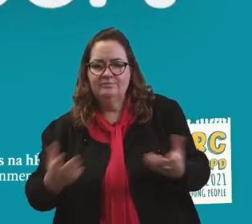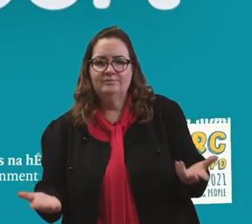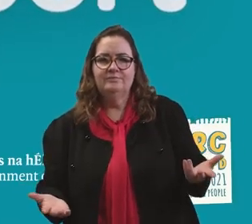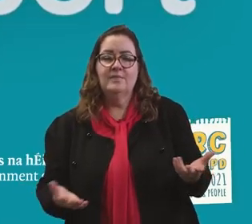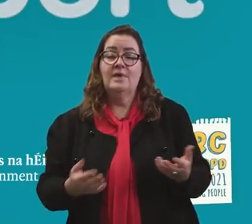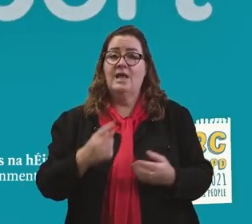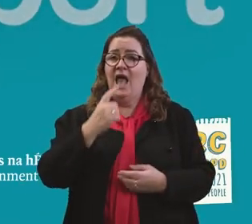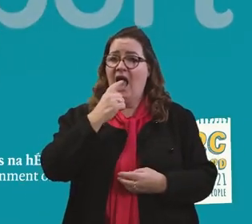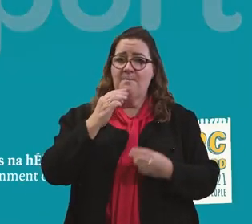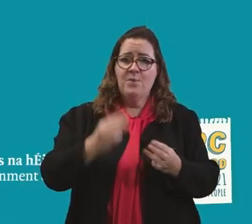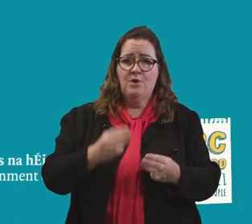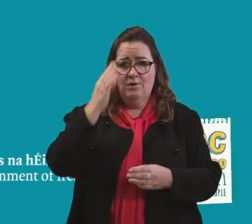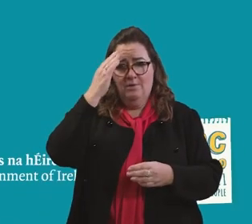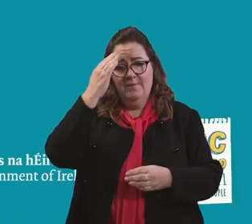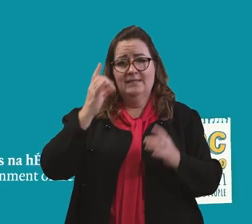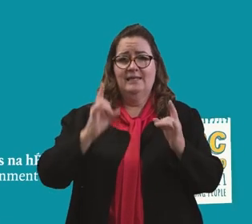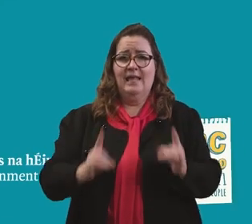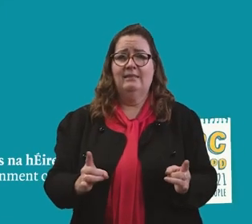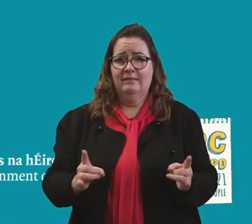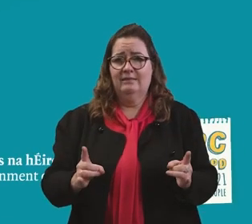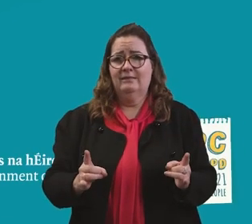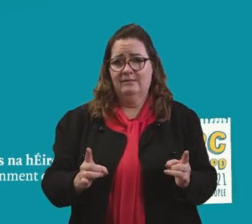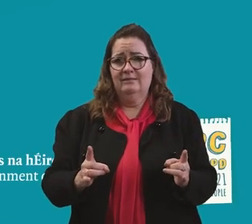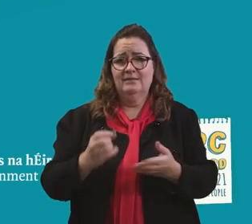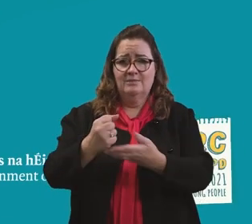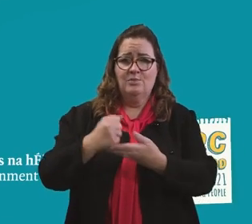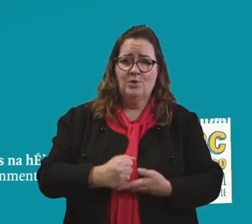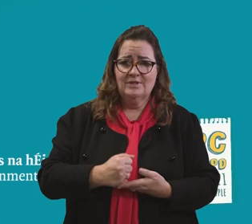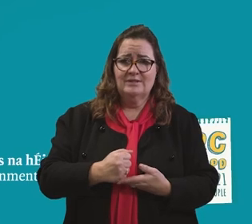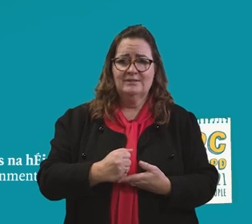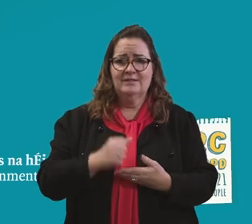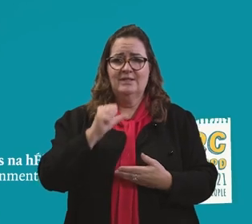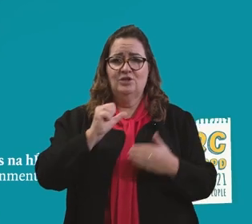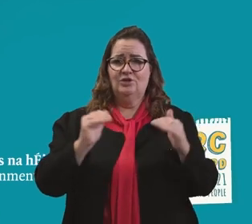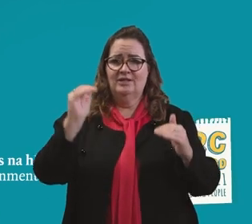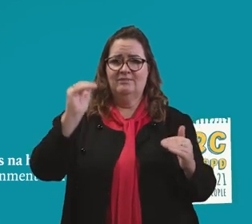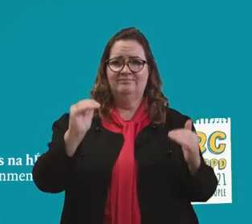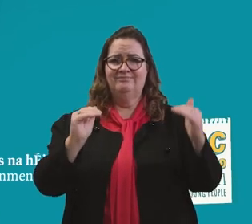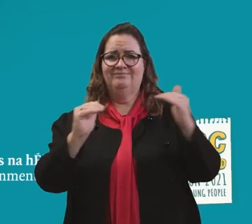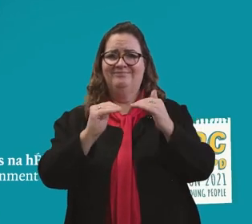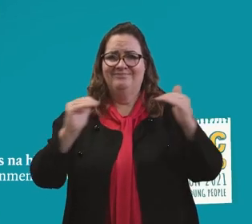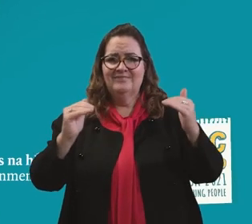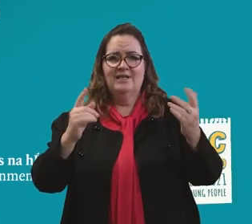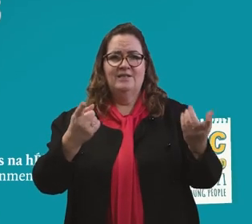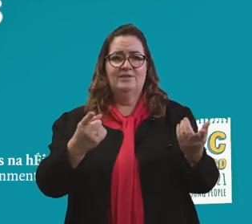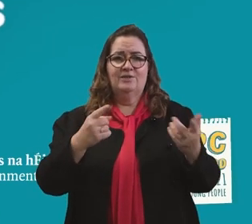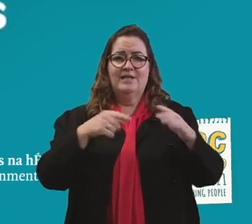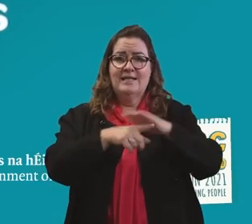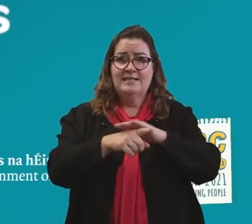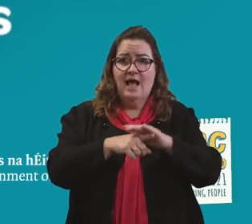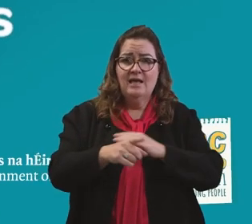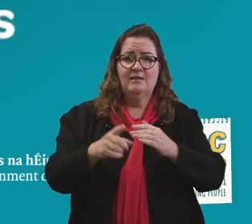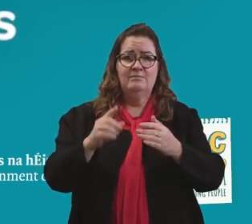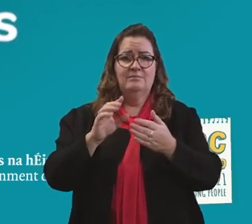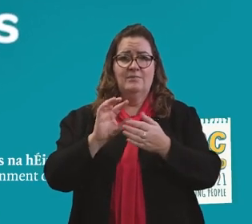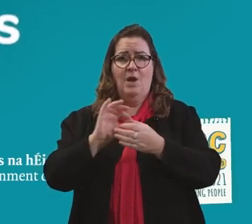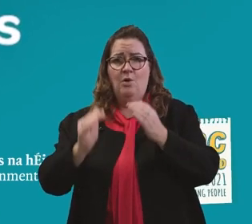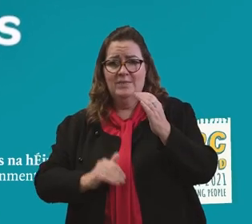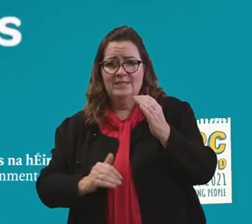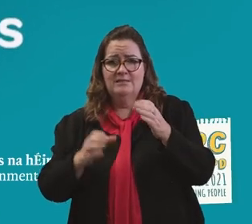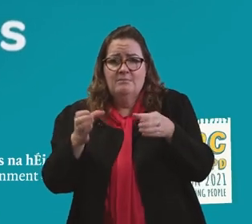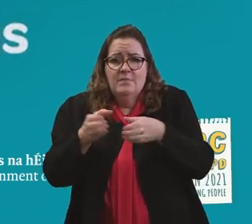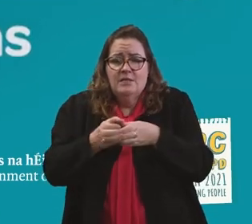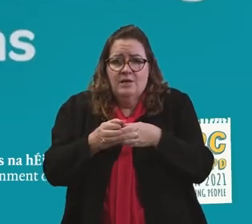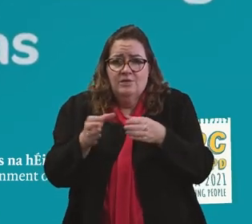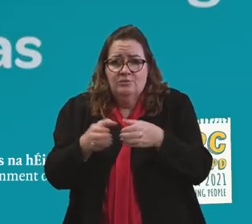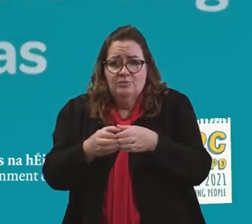supports. Inequalities experienced by certain groups of society, such as asylum seekers, homeless, minority groups, and